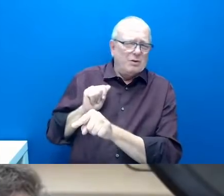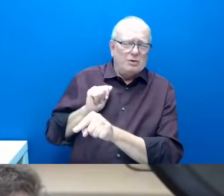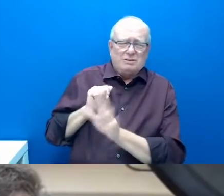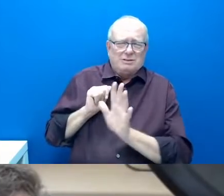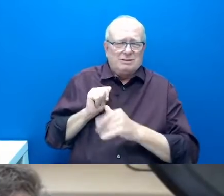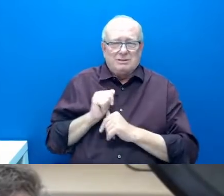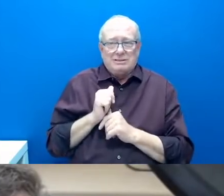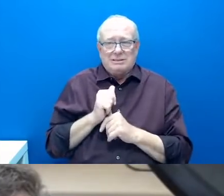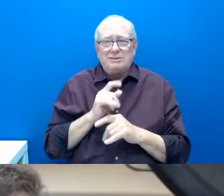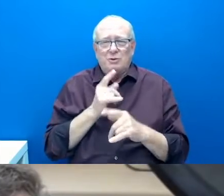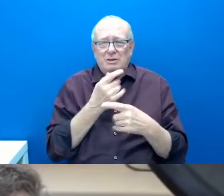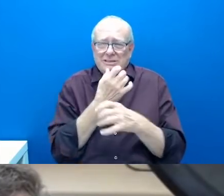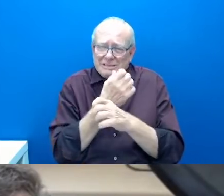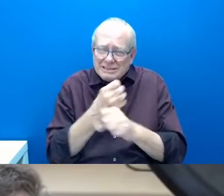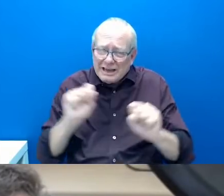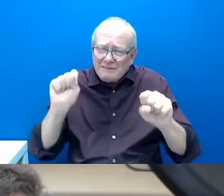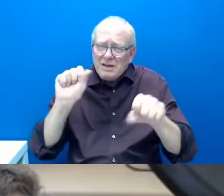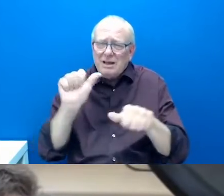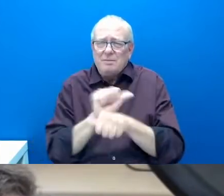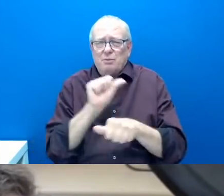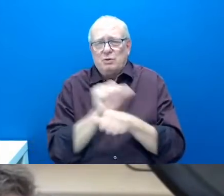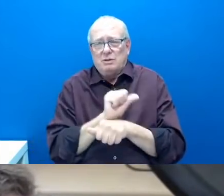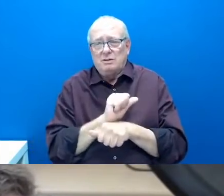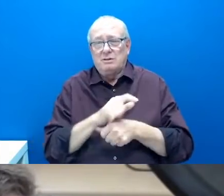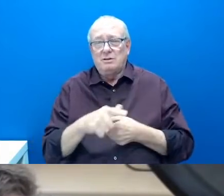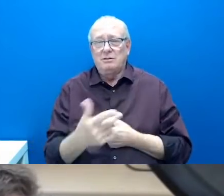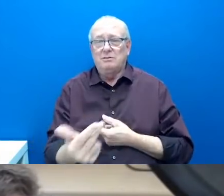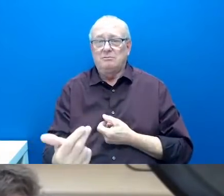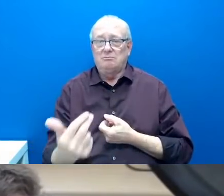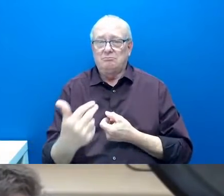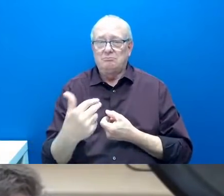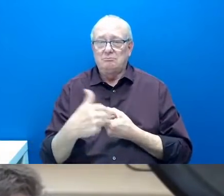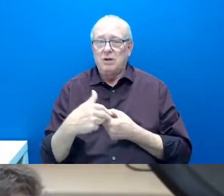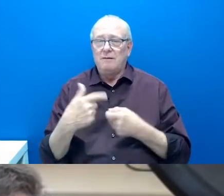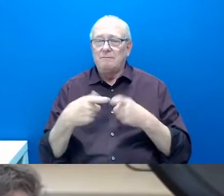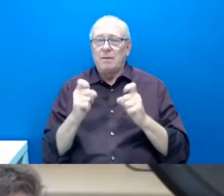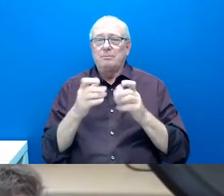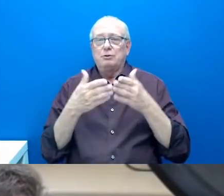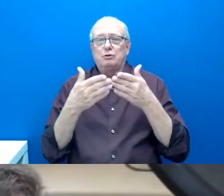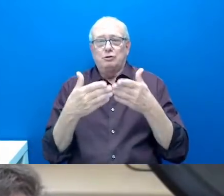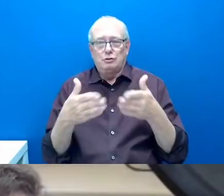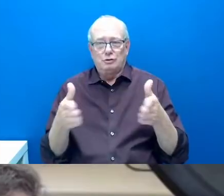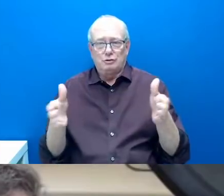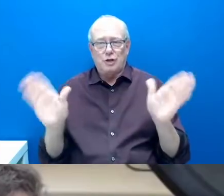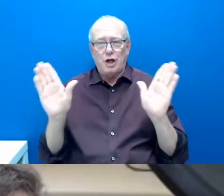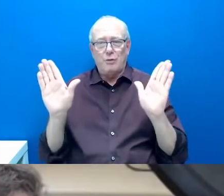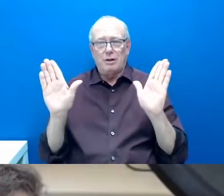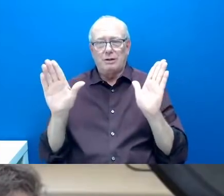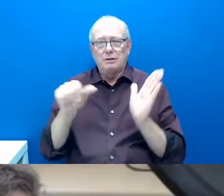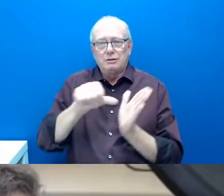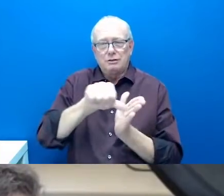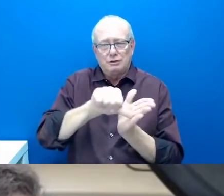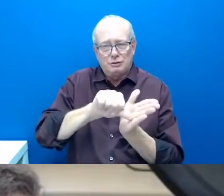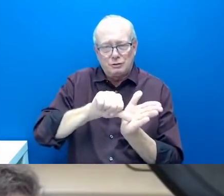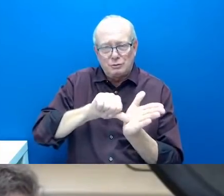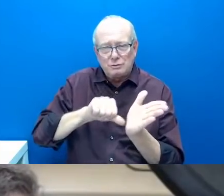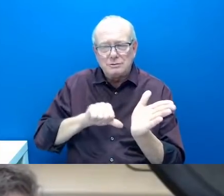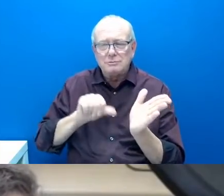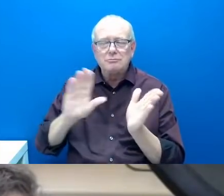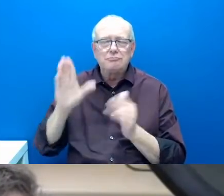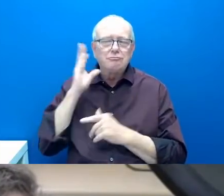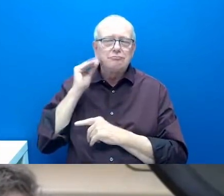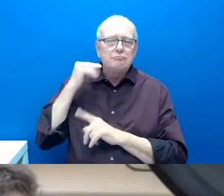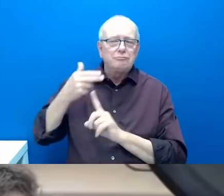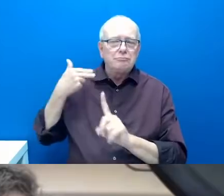possible. You're joining us from a general and breast surgery background. Could you give